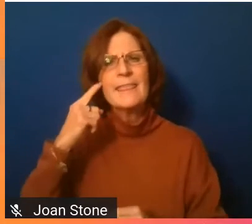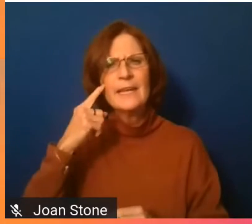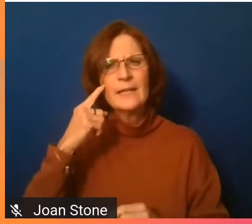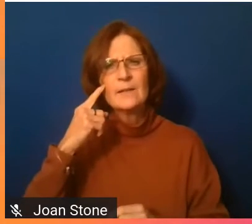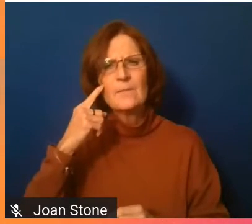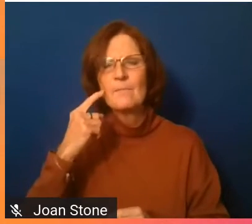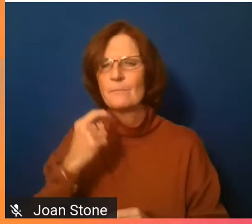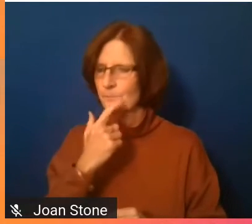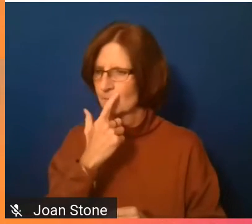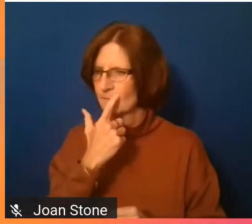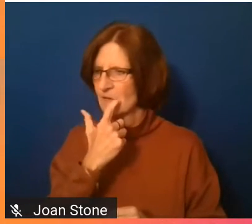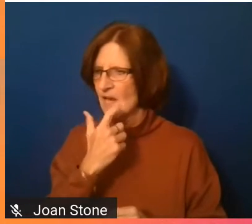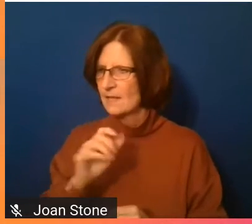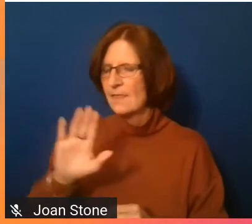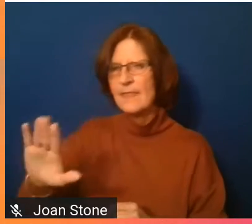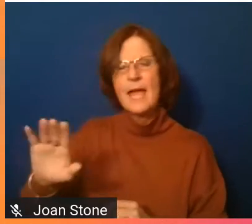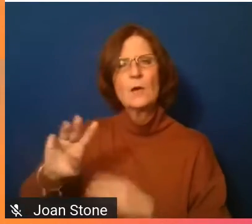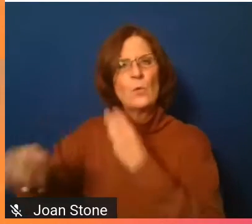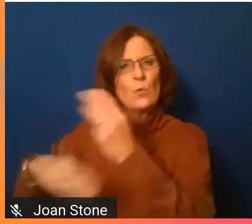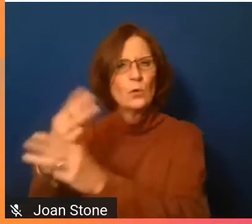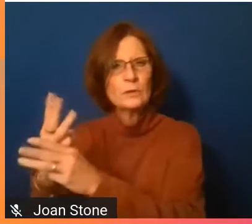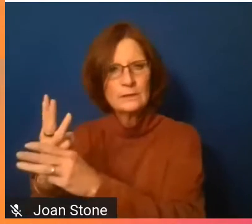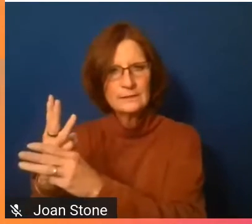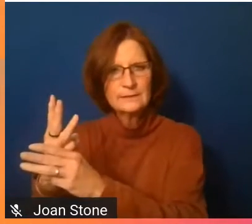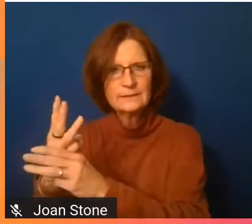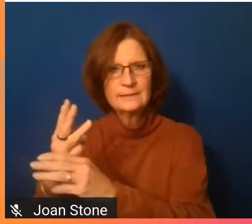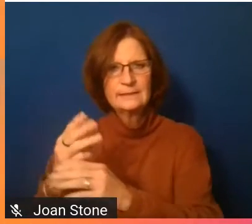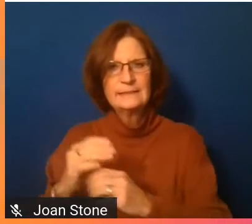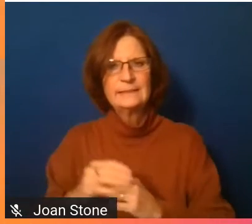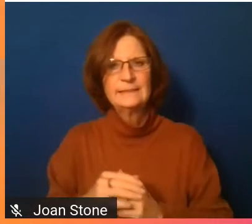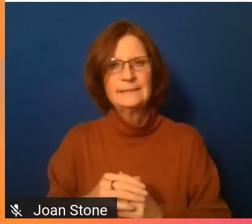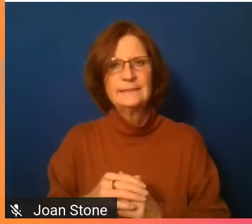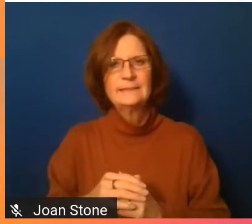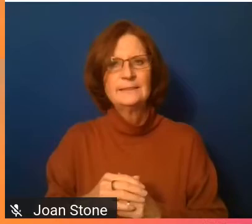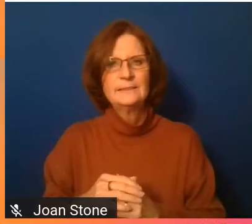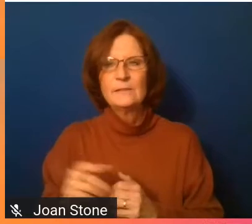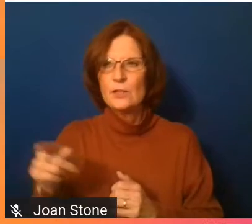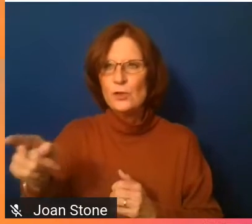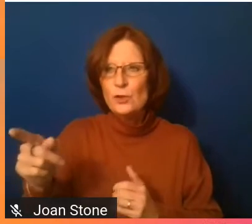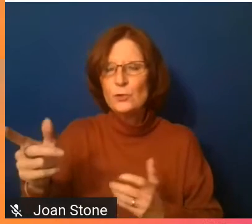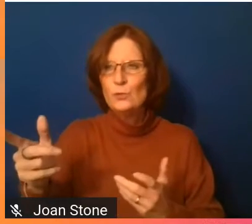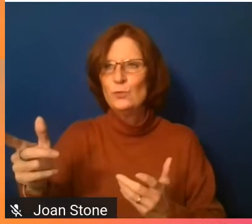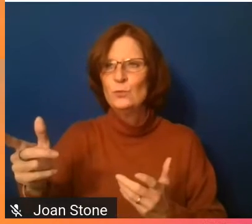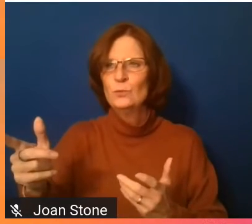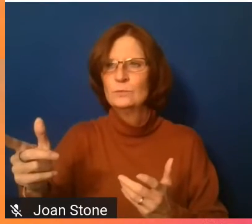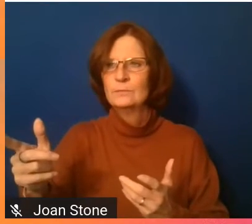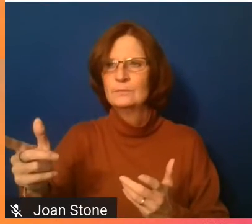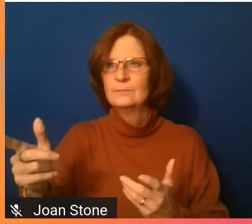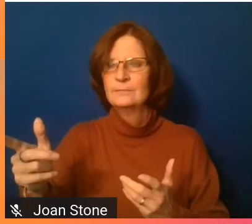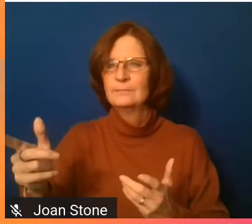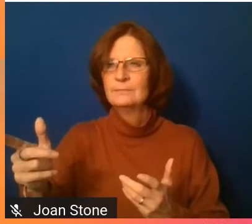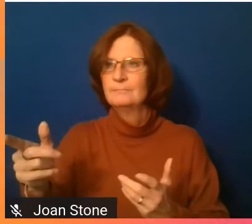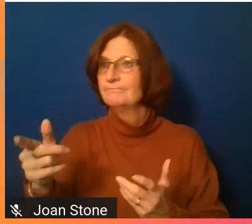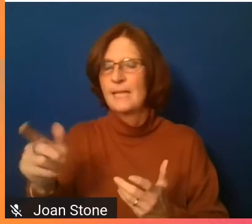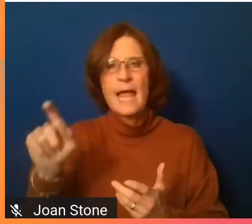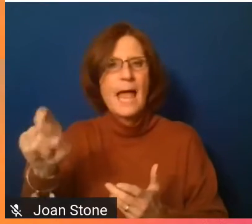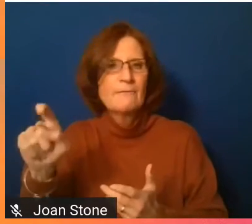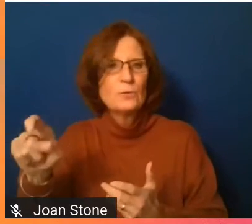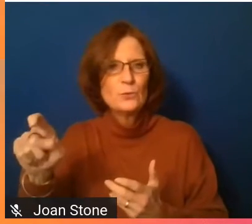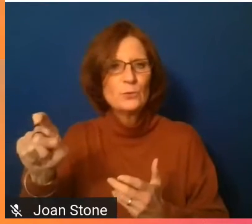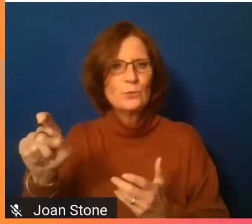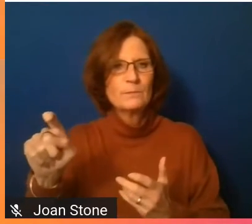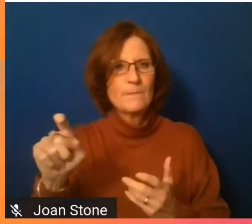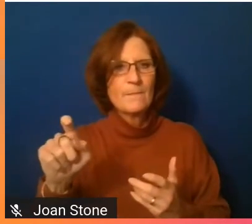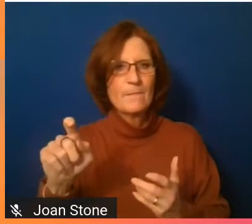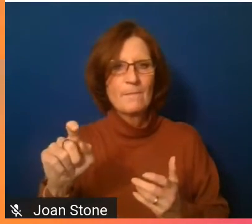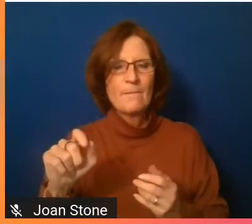a word that you have to interpret it, and you have to